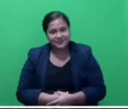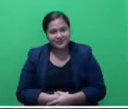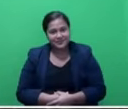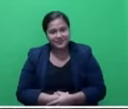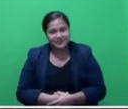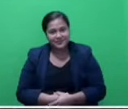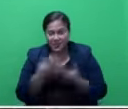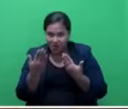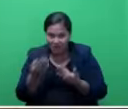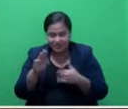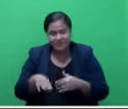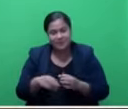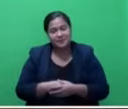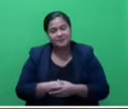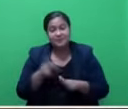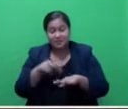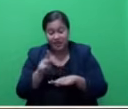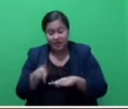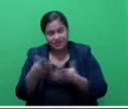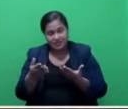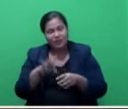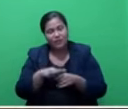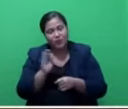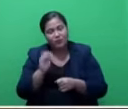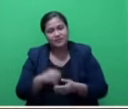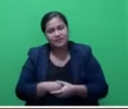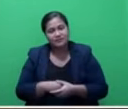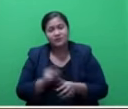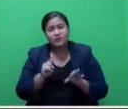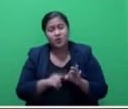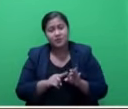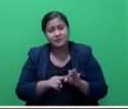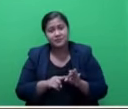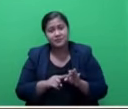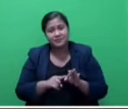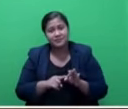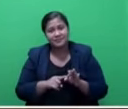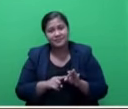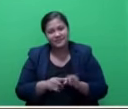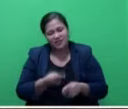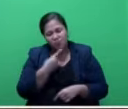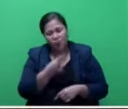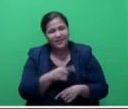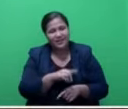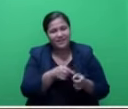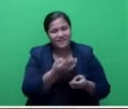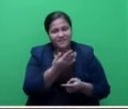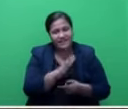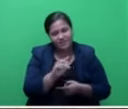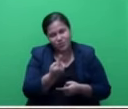Honourable members, the Parliament will now vote. The question is pursuant to Standing Order